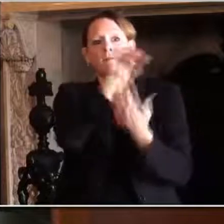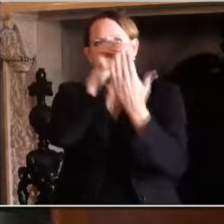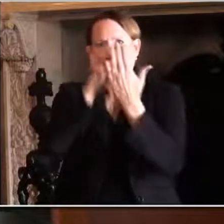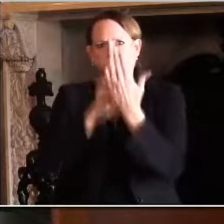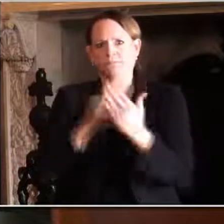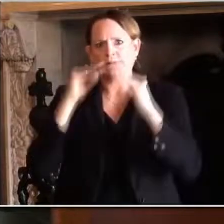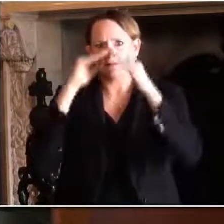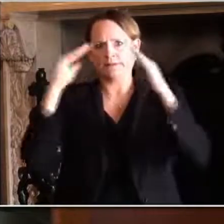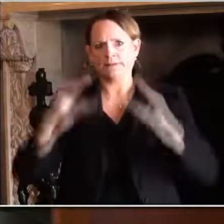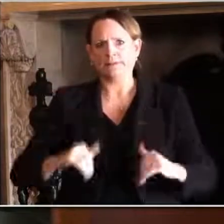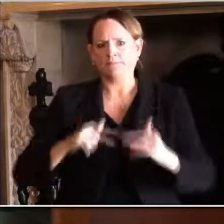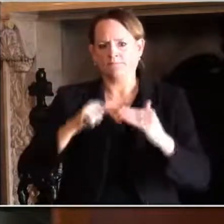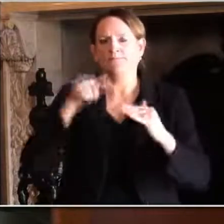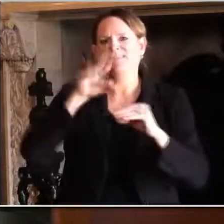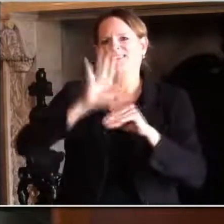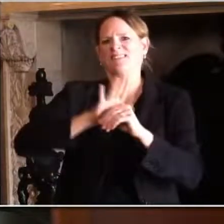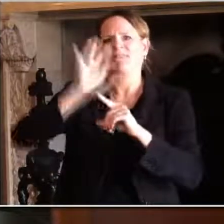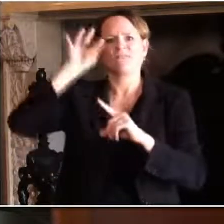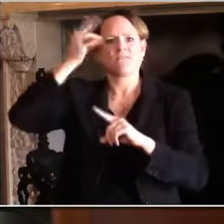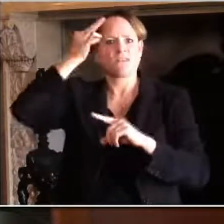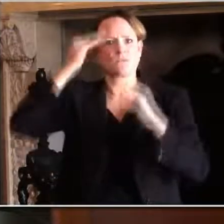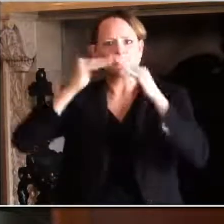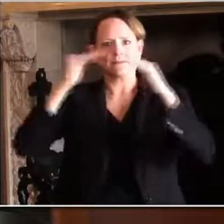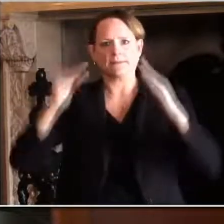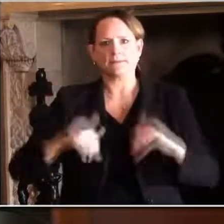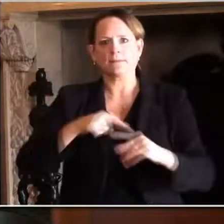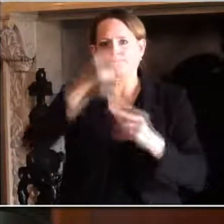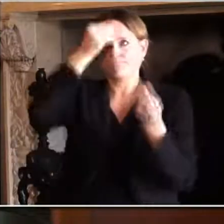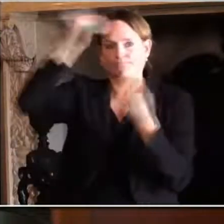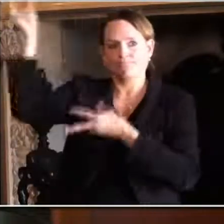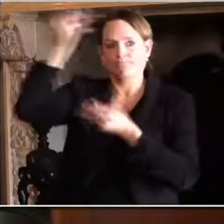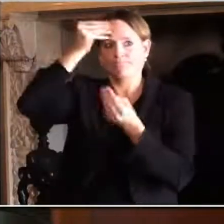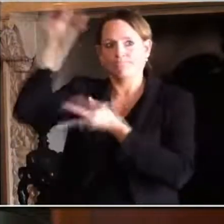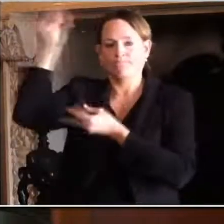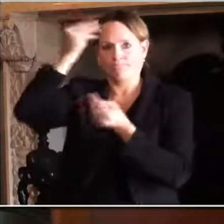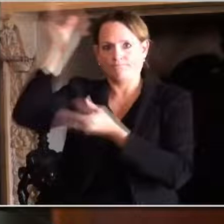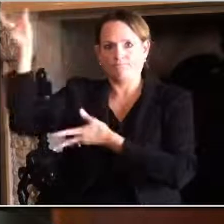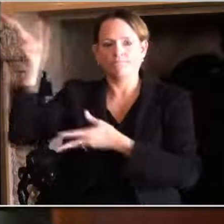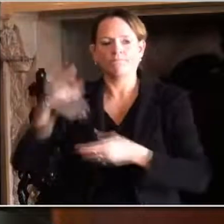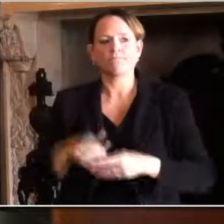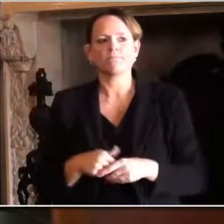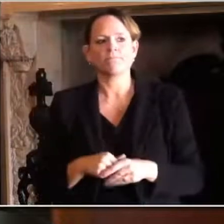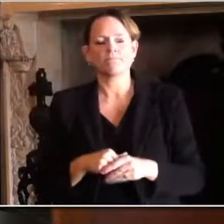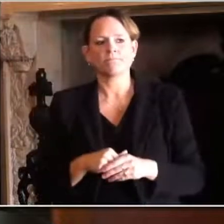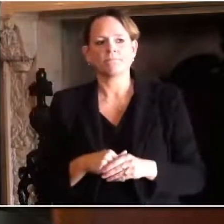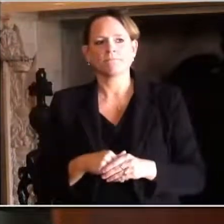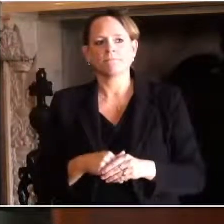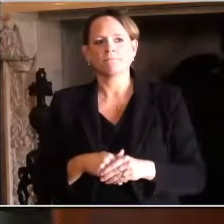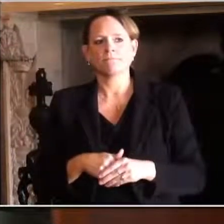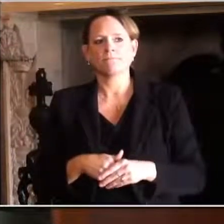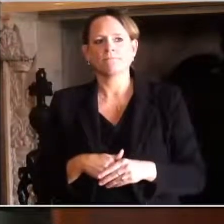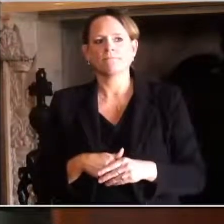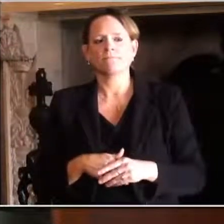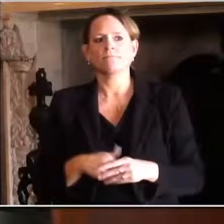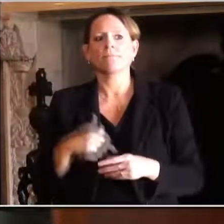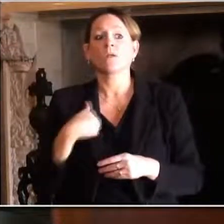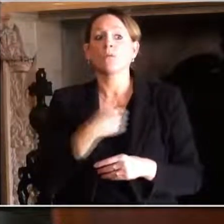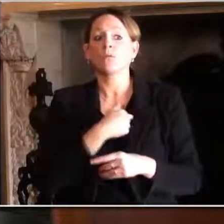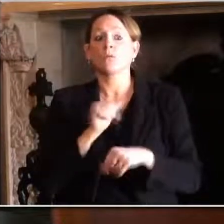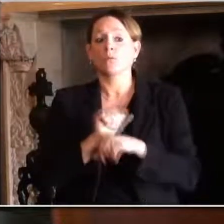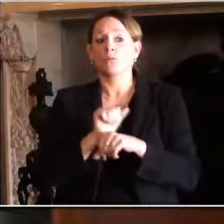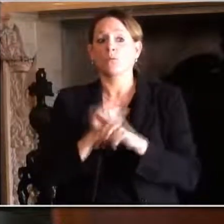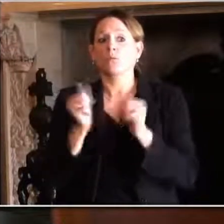had with them worked through a system and through a a technology where they were